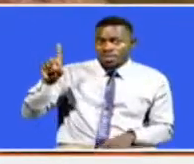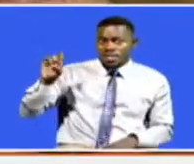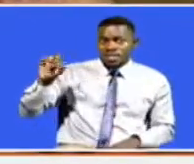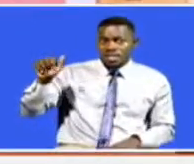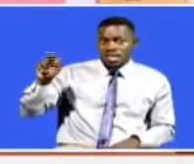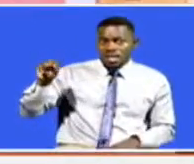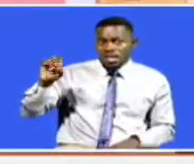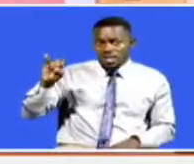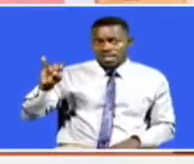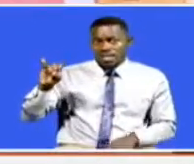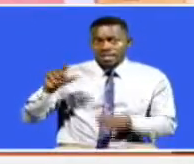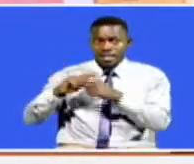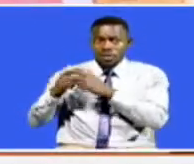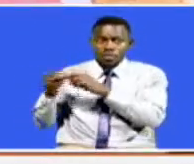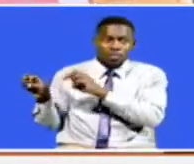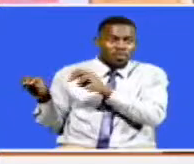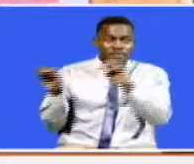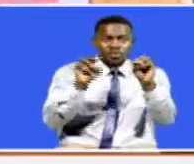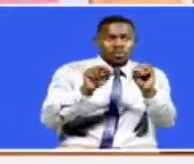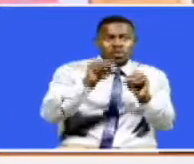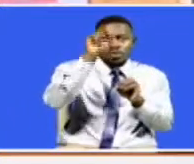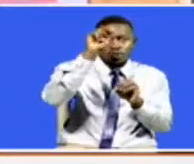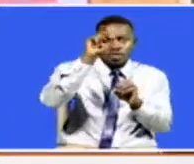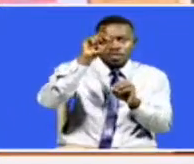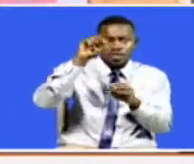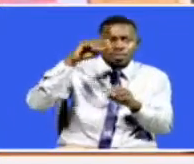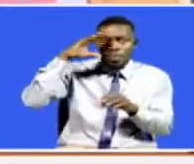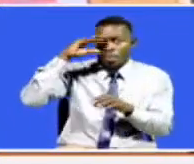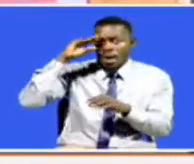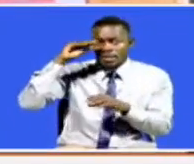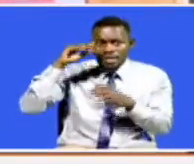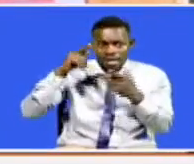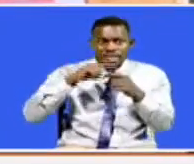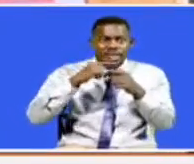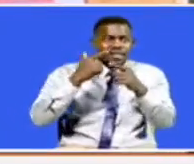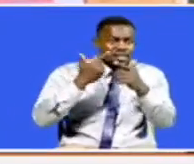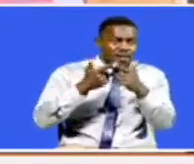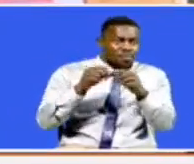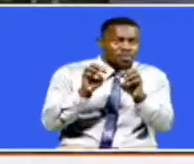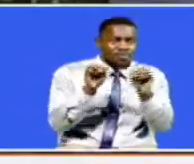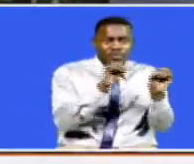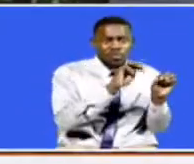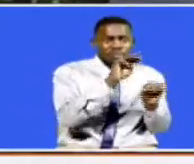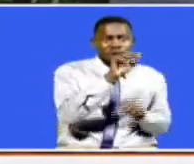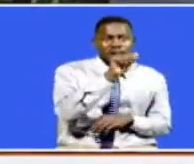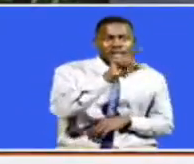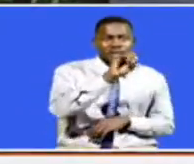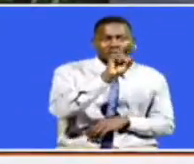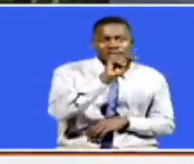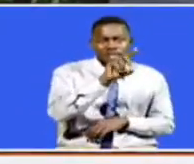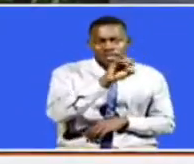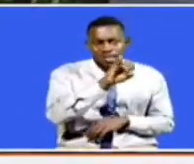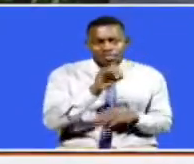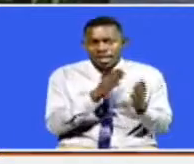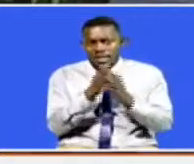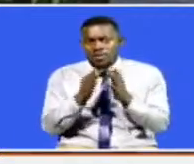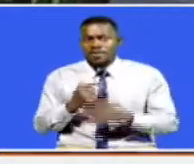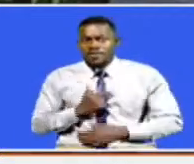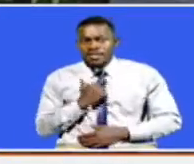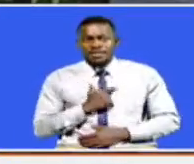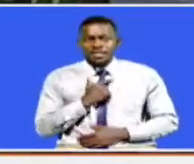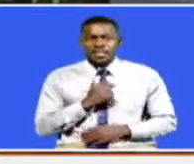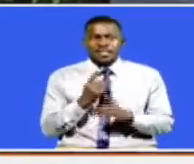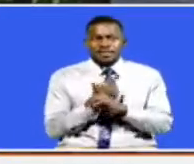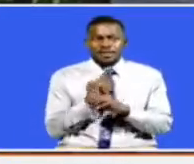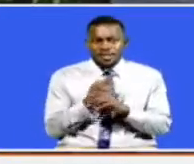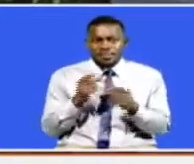north coast and we'll do another two, three villages in the north coast. Then we'll do Watamu and then we'll do Malindi. And this is where we empower